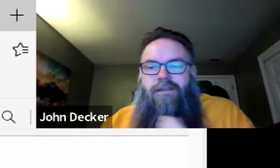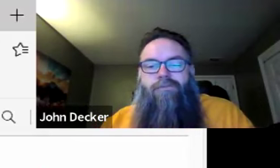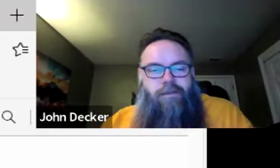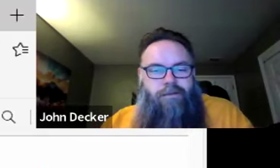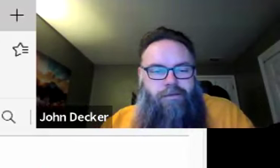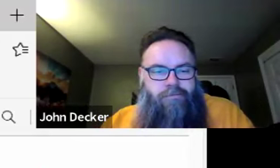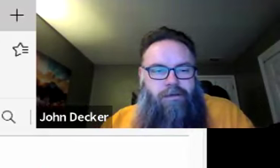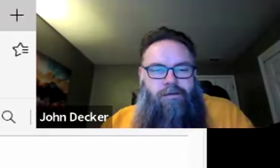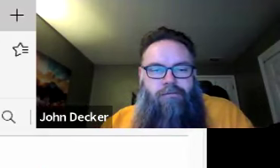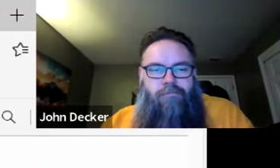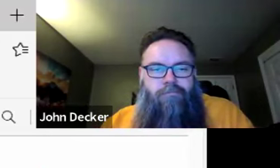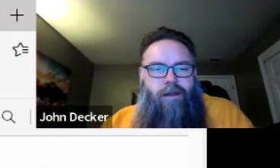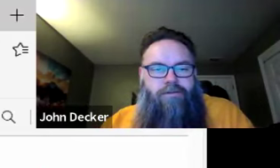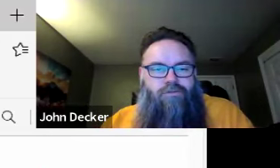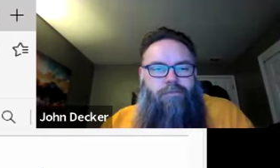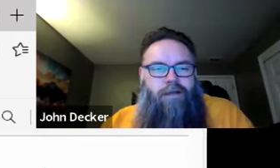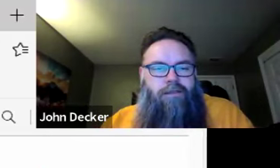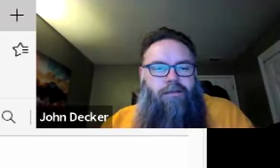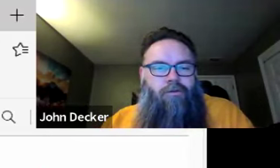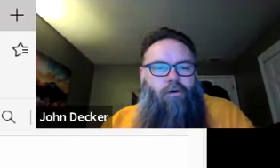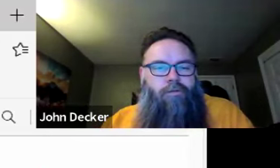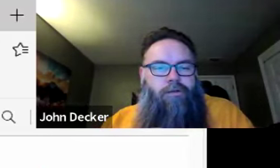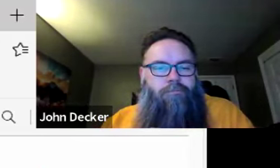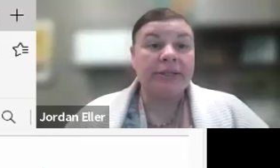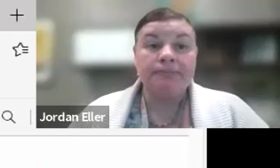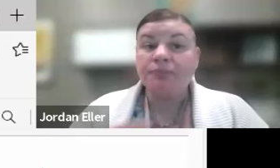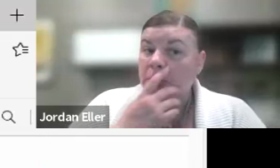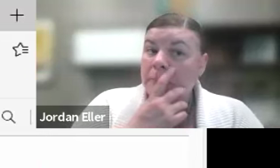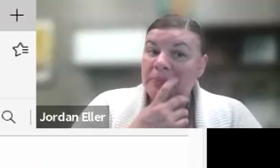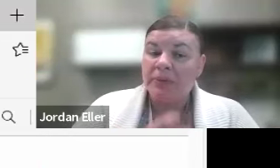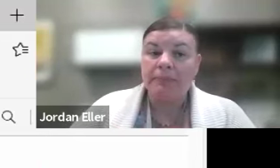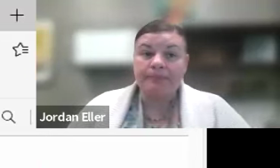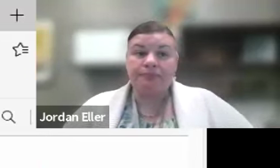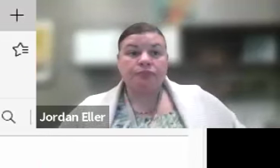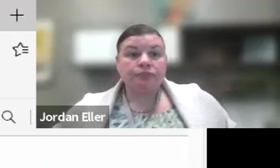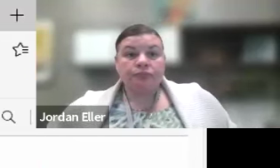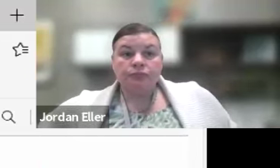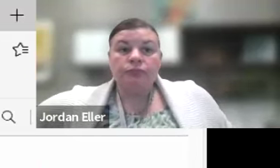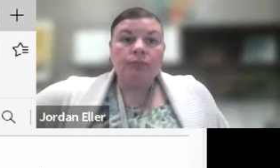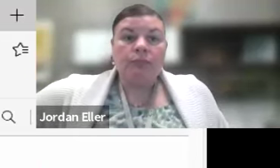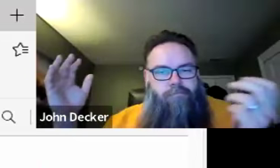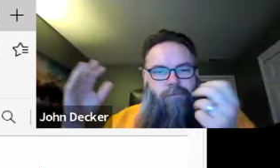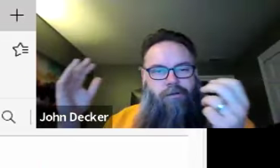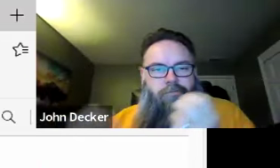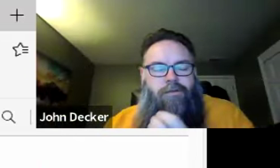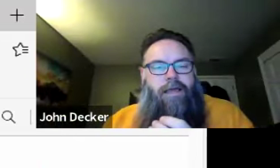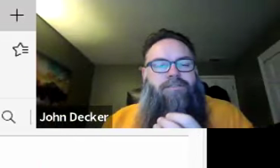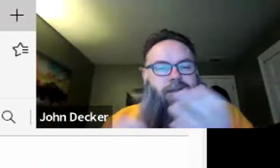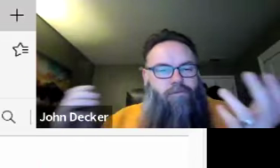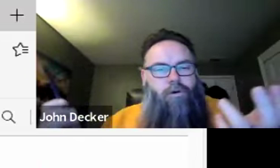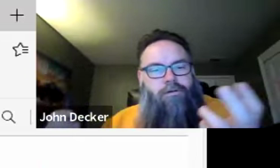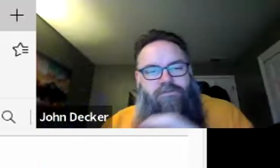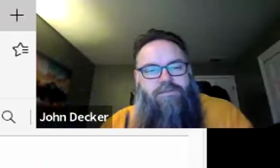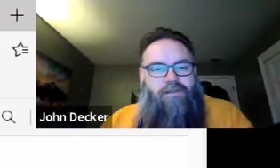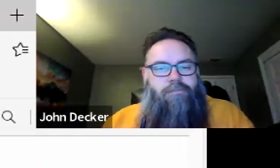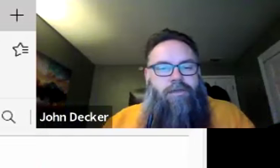dropped significantly, right, Jordan, behind the wall? That's there correct. at Porterville. And so I can just imagine that, the